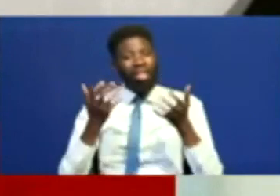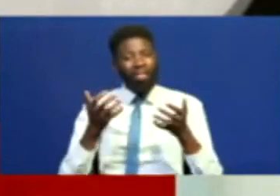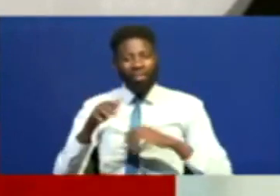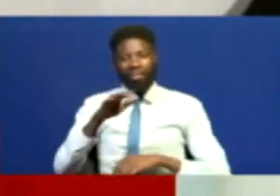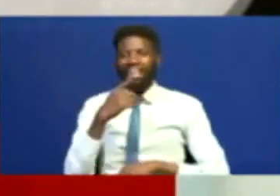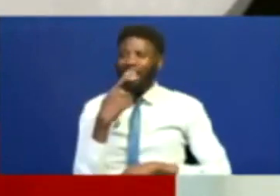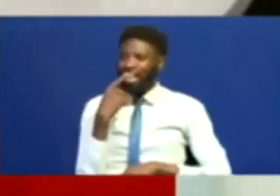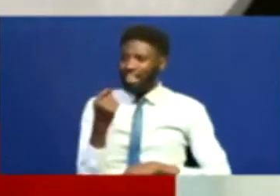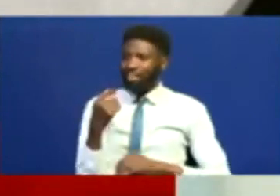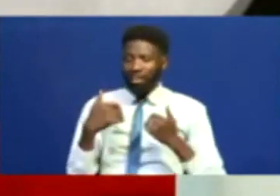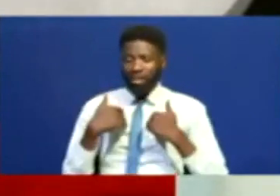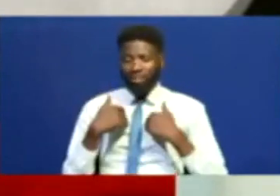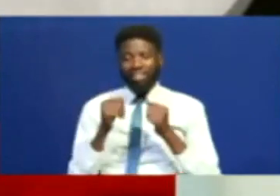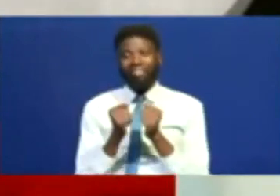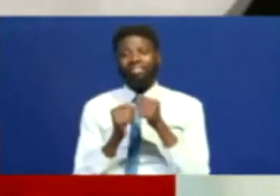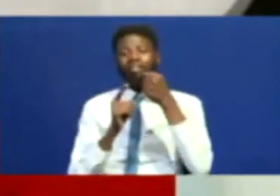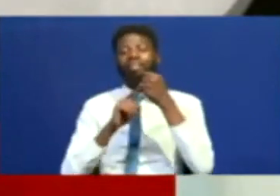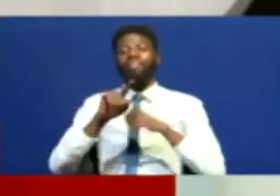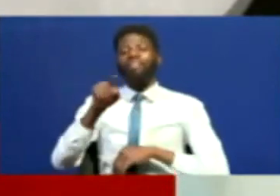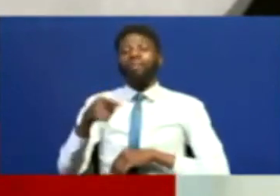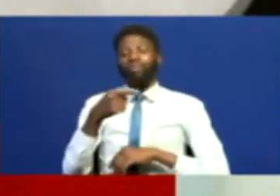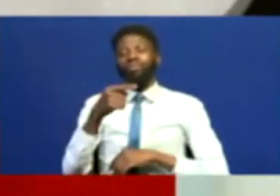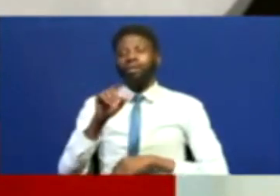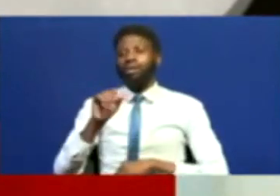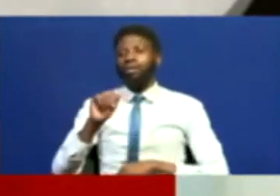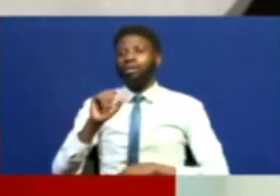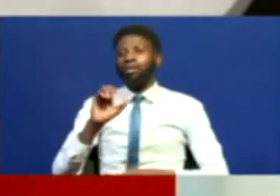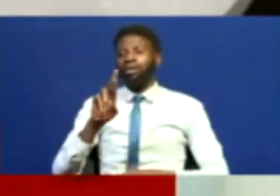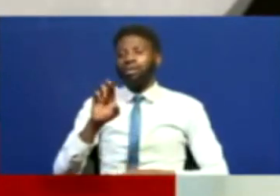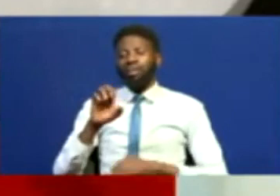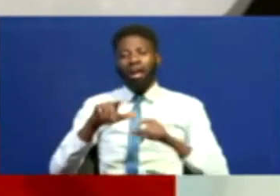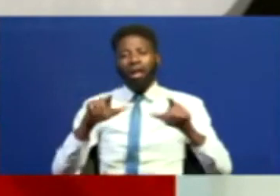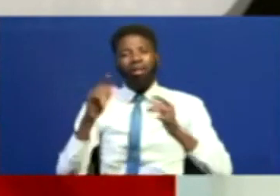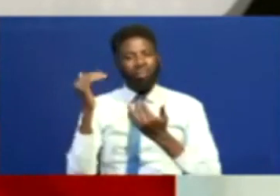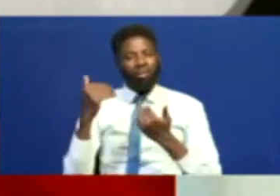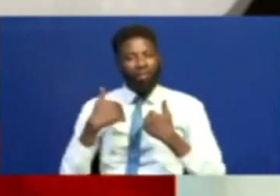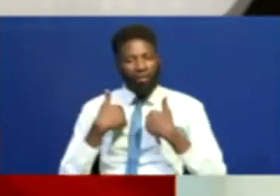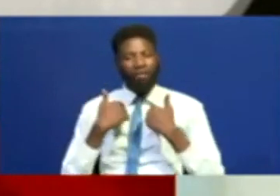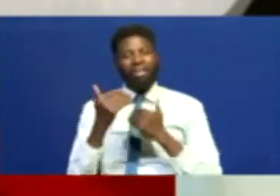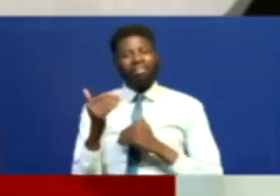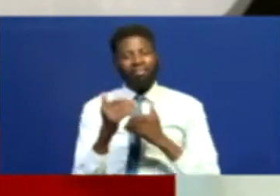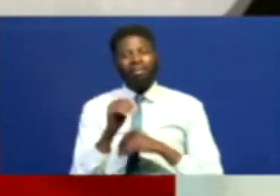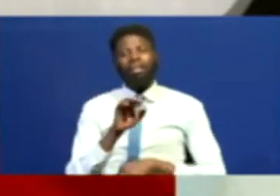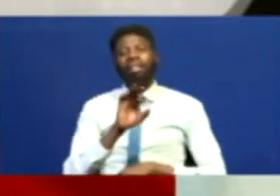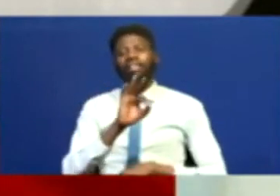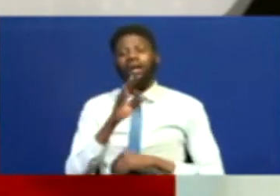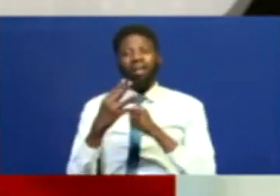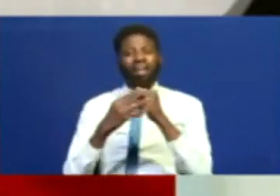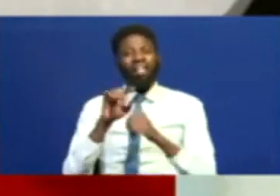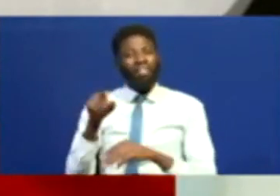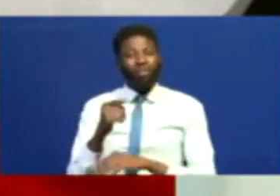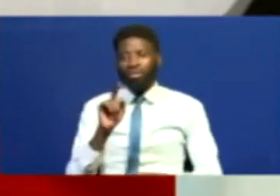on an estimated 16,000 acres of land and is expected to produce close to 39,000 metric tons of rice, up